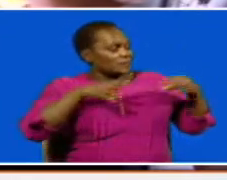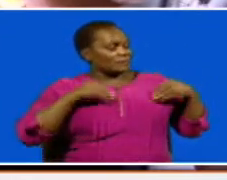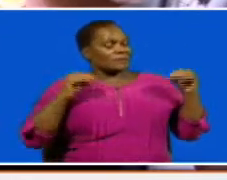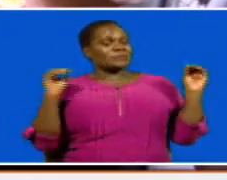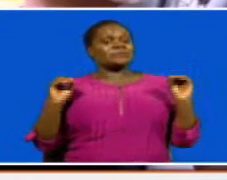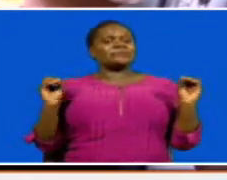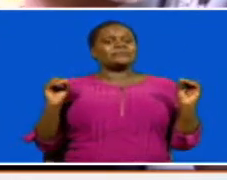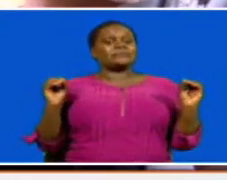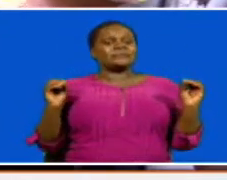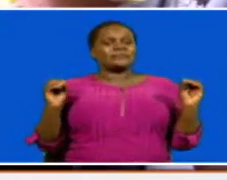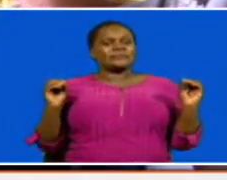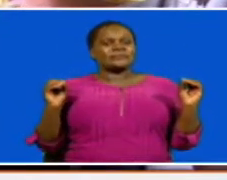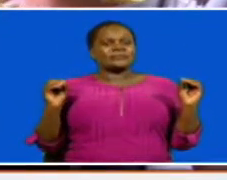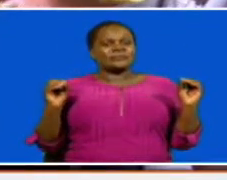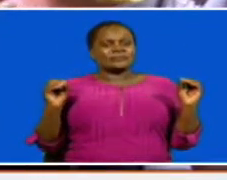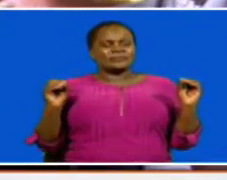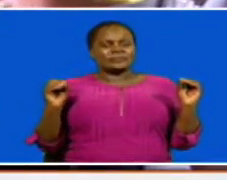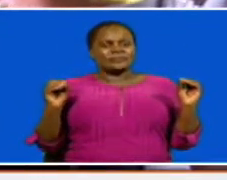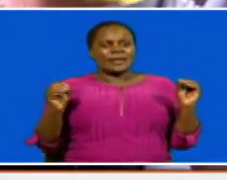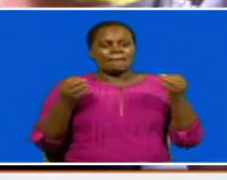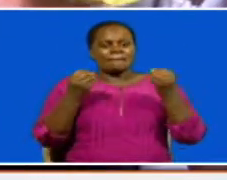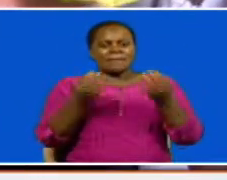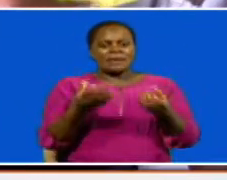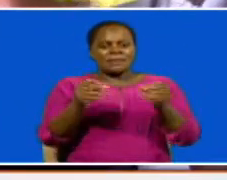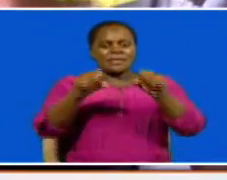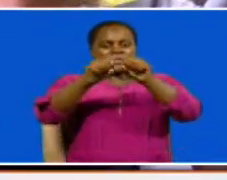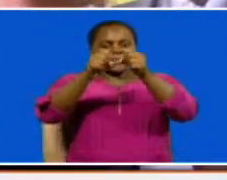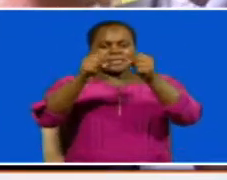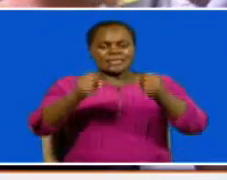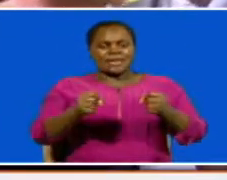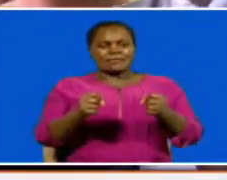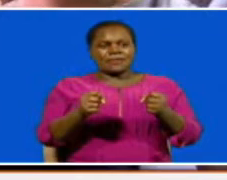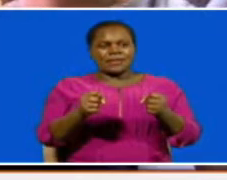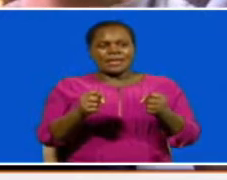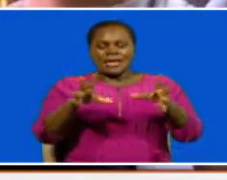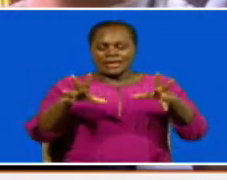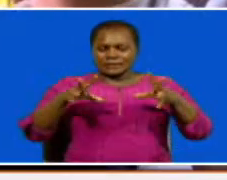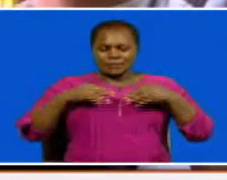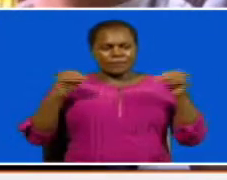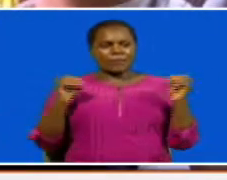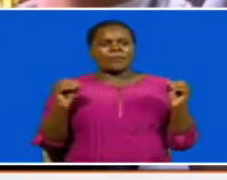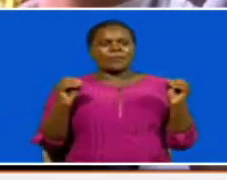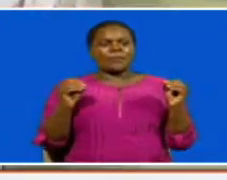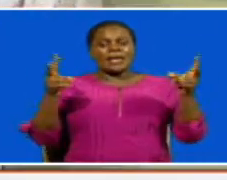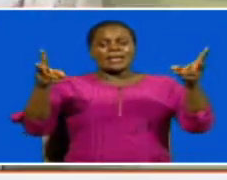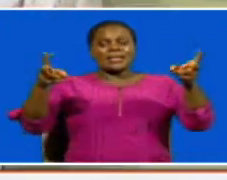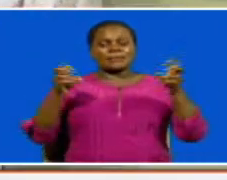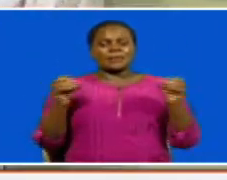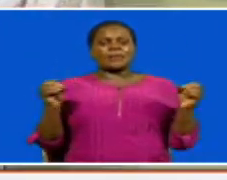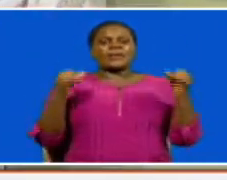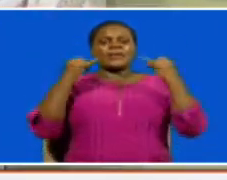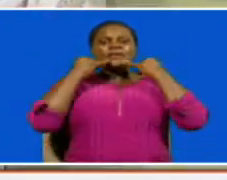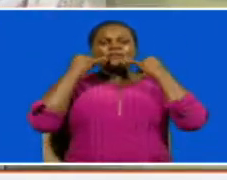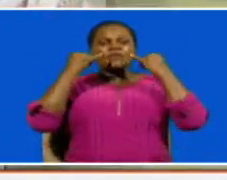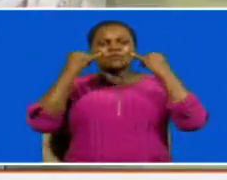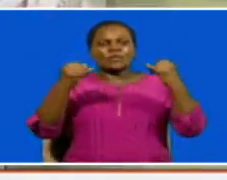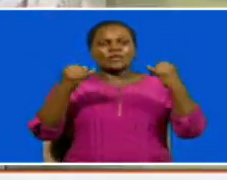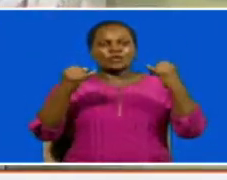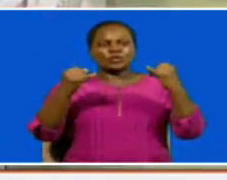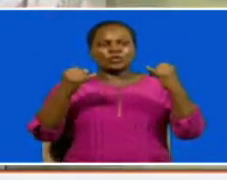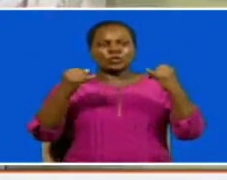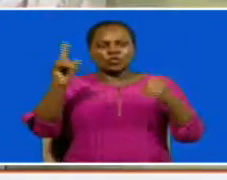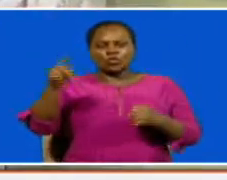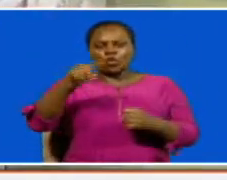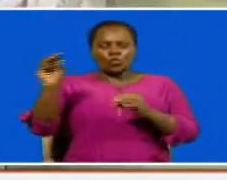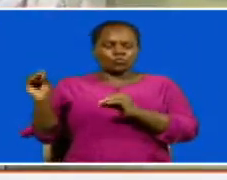acceptable. And within the NEMIS system, it will not be accepted, it will not be captured. The details of illegal transfer